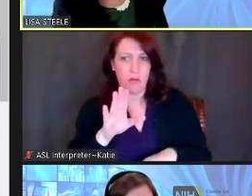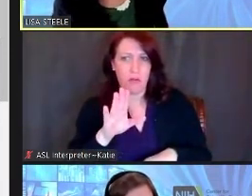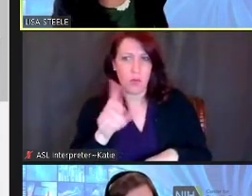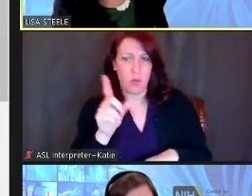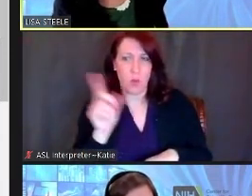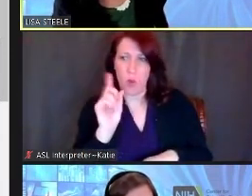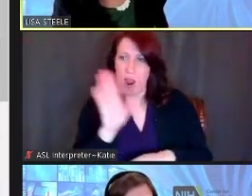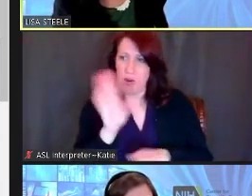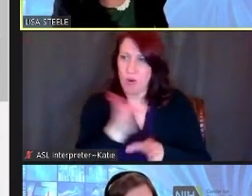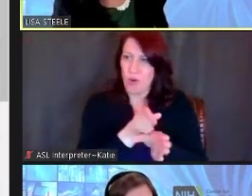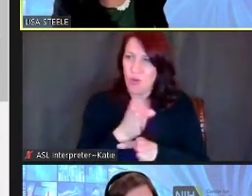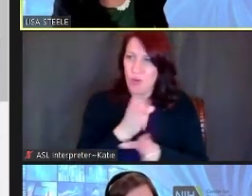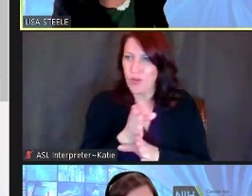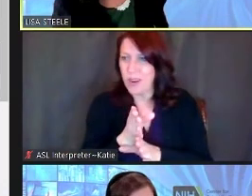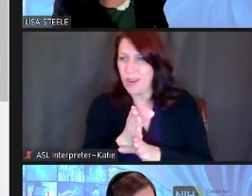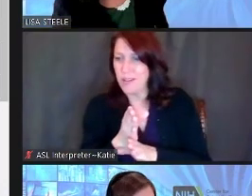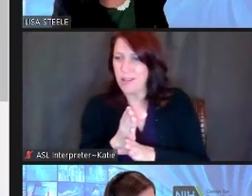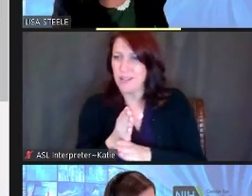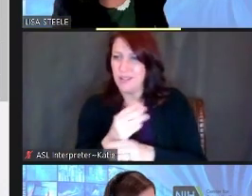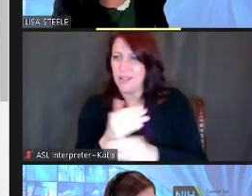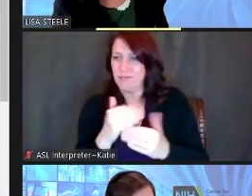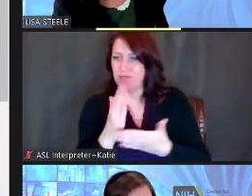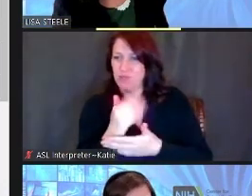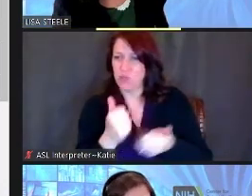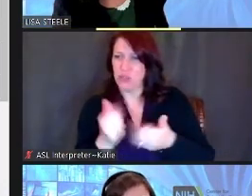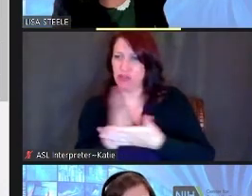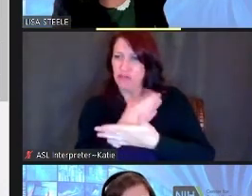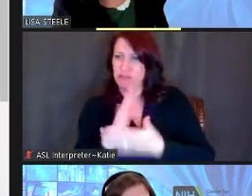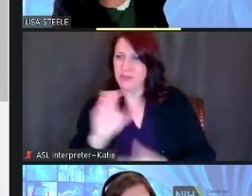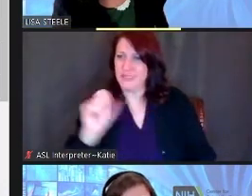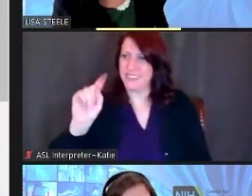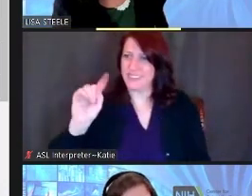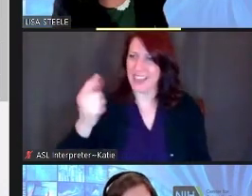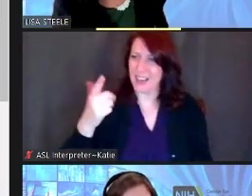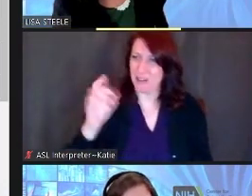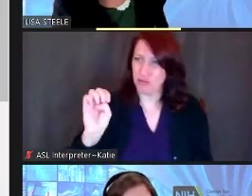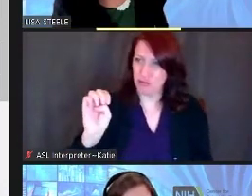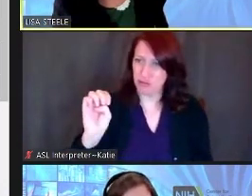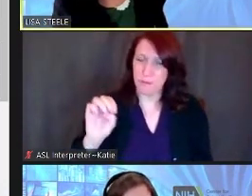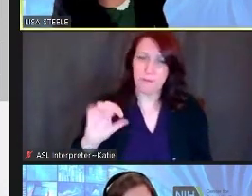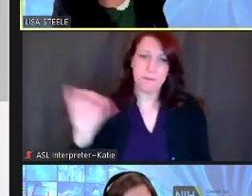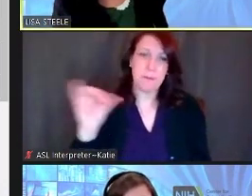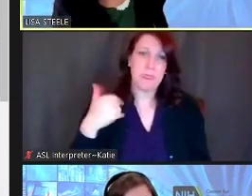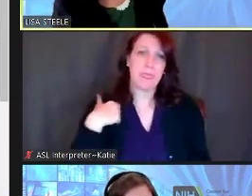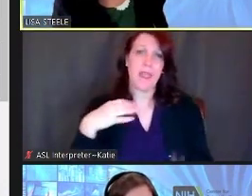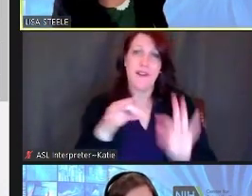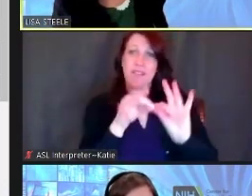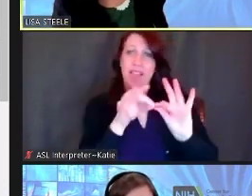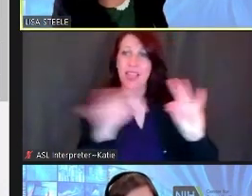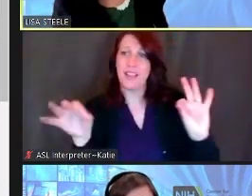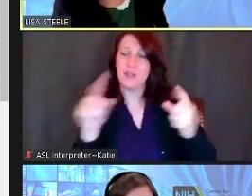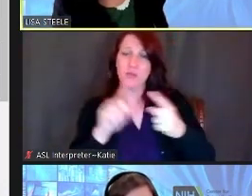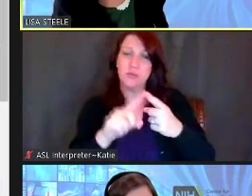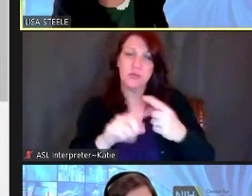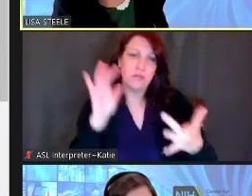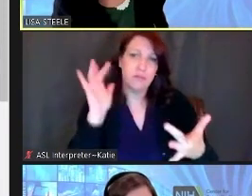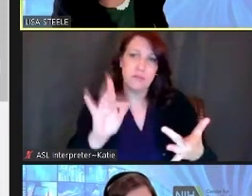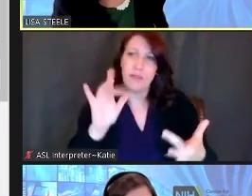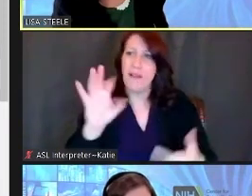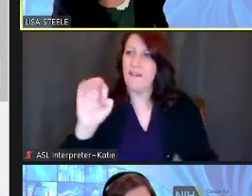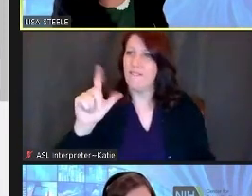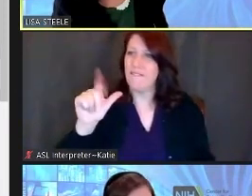of career. And it has links to things like fellowships, things